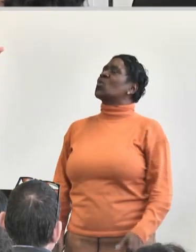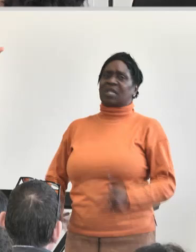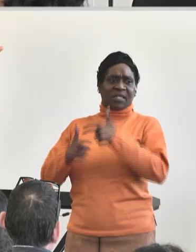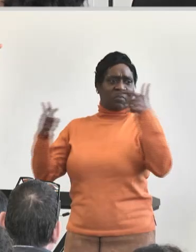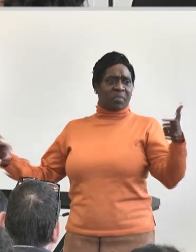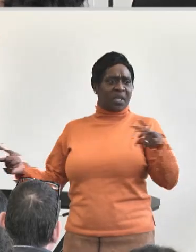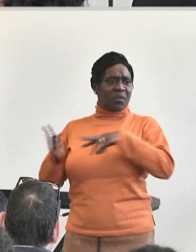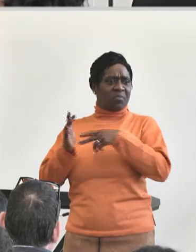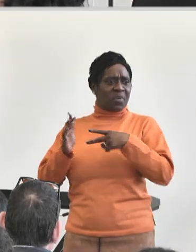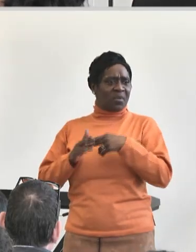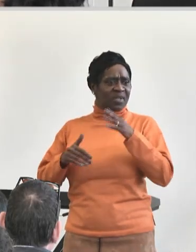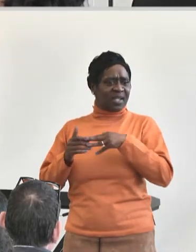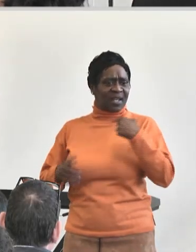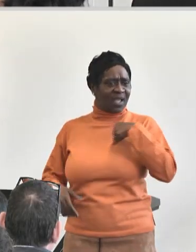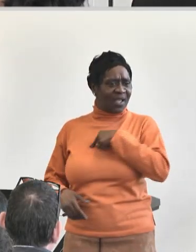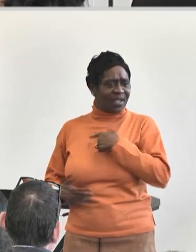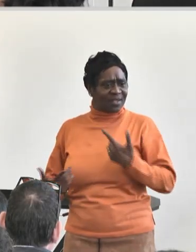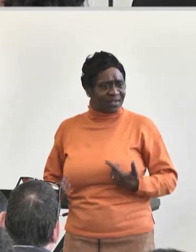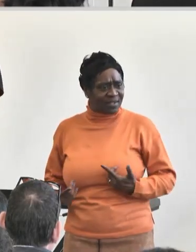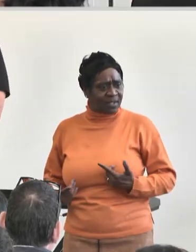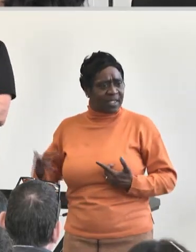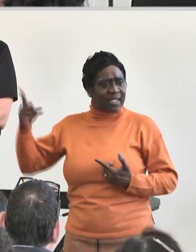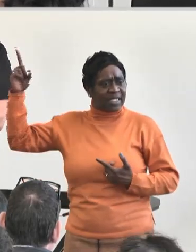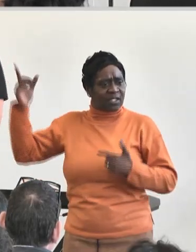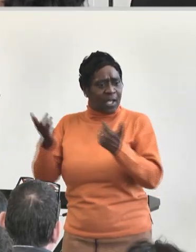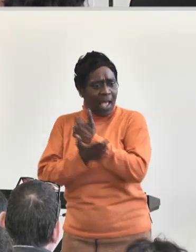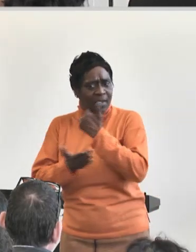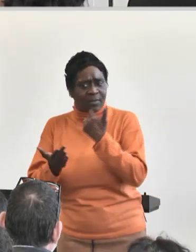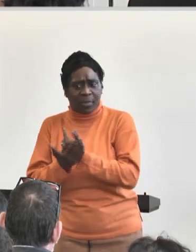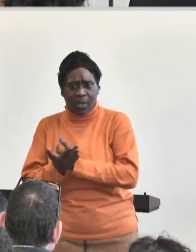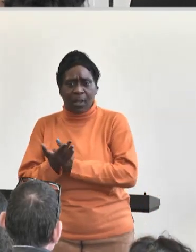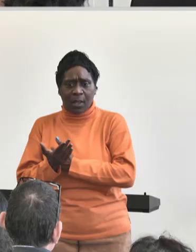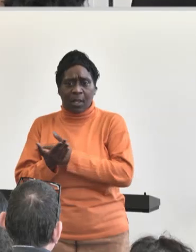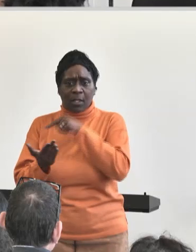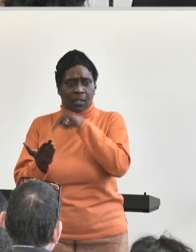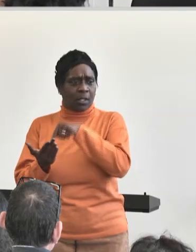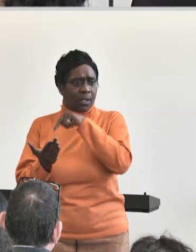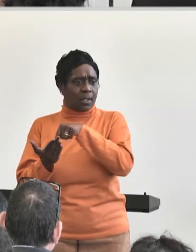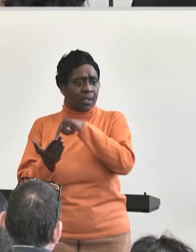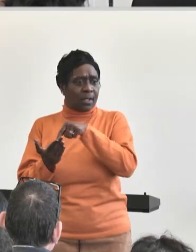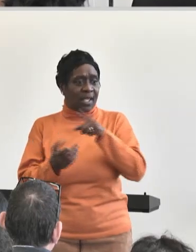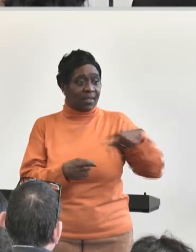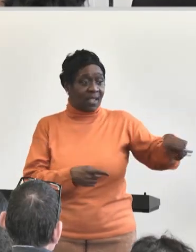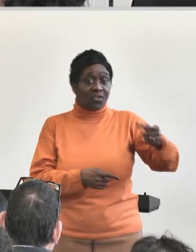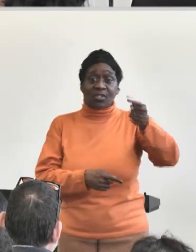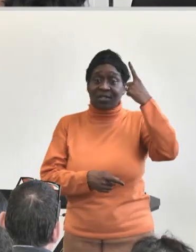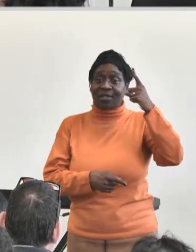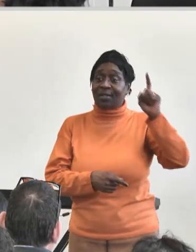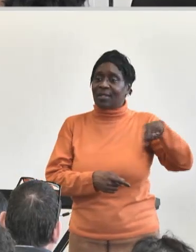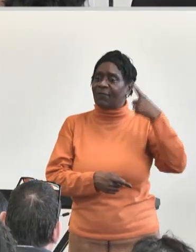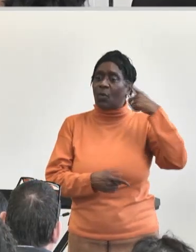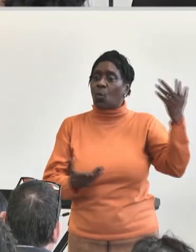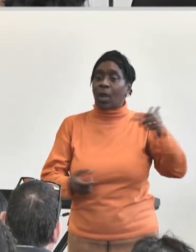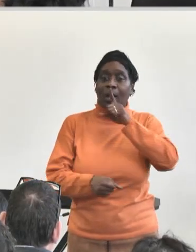Hay un propósito más grande en cada uno de nosotros. And that purpose is the gospel. Y ese propósito es el evangelio. And then they understood the need for commitment. Y